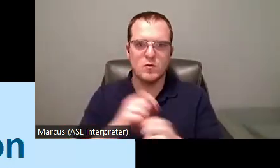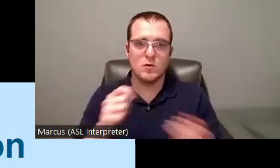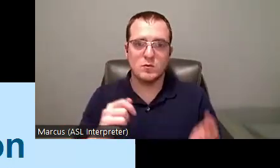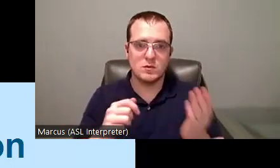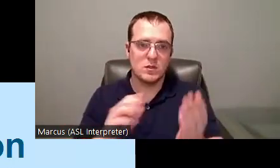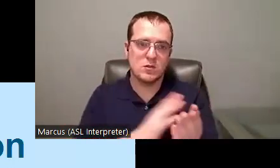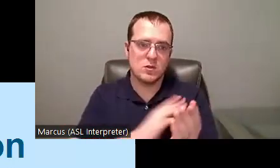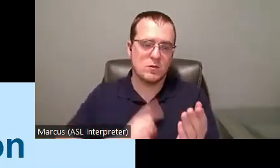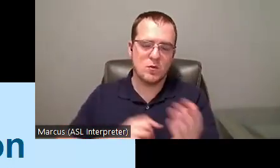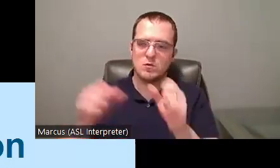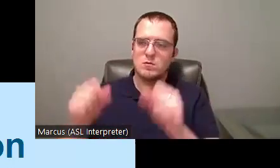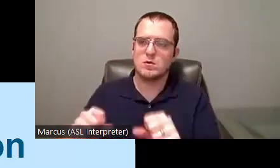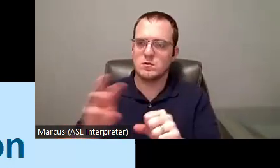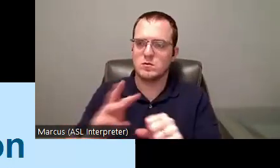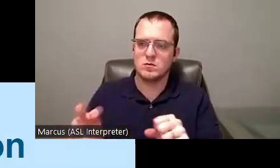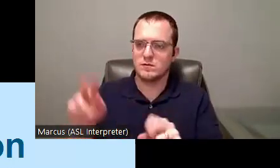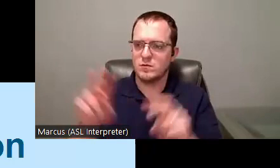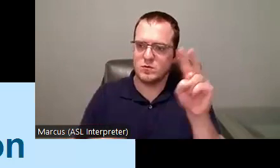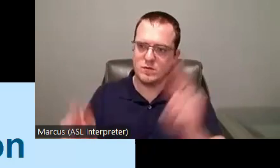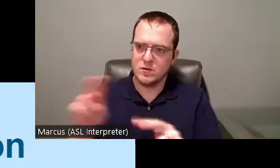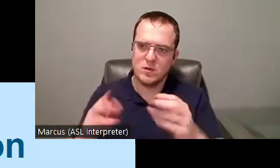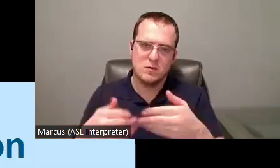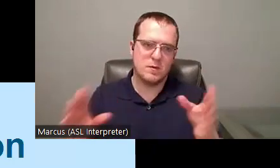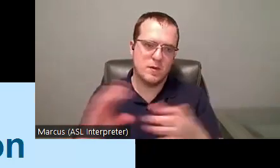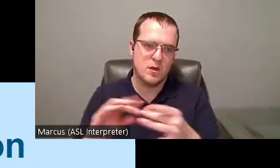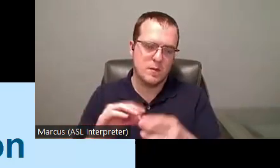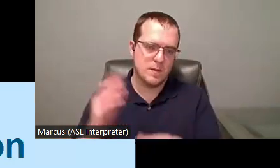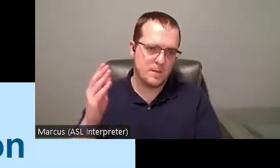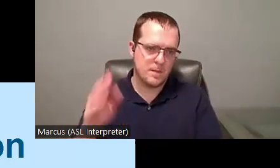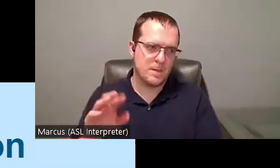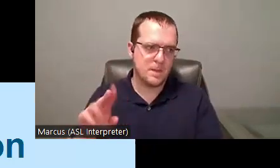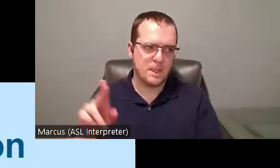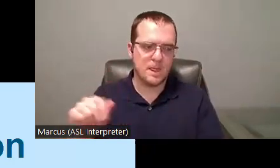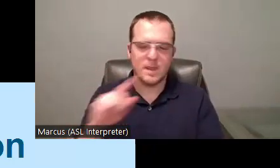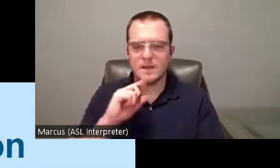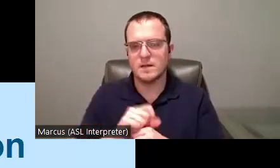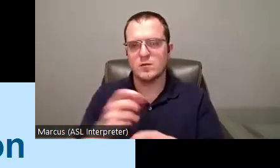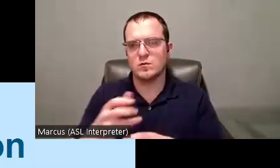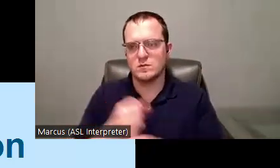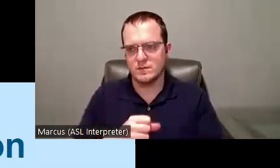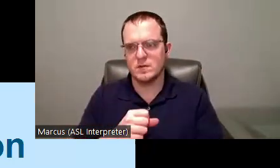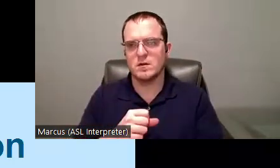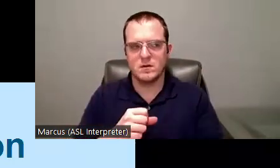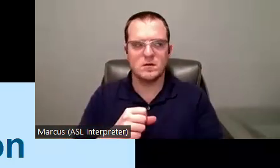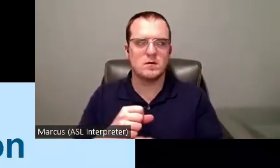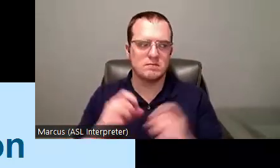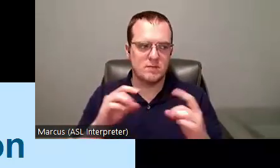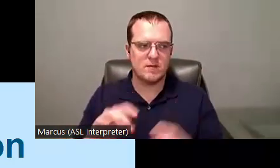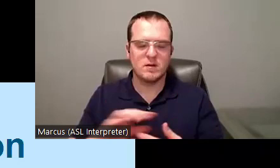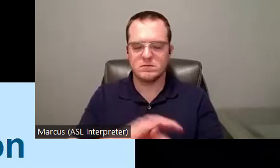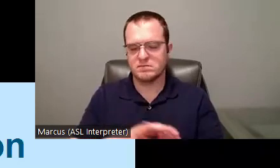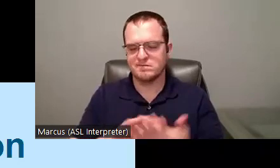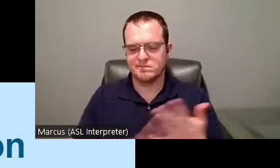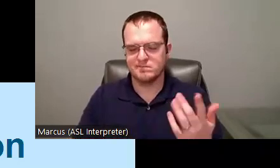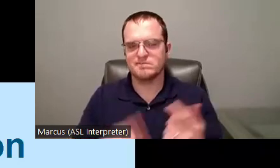to the URA's website for review and public comment. The URA did receive feedback from several parties,